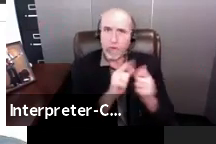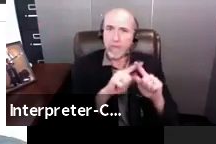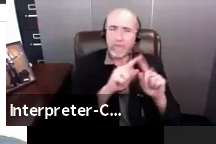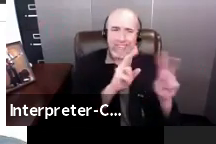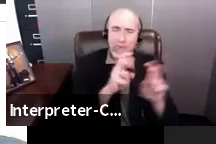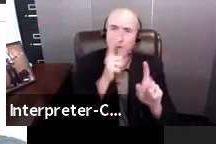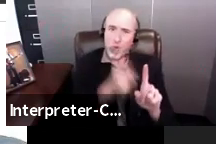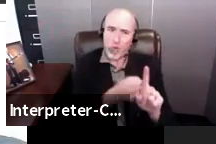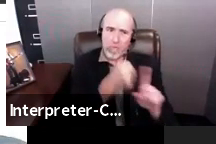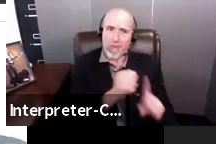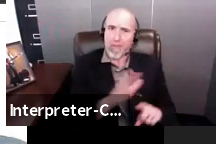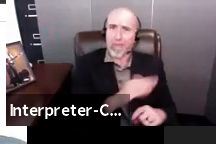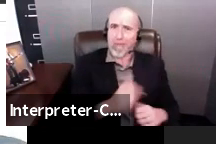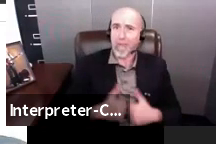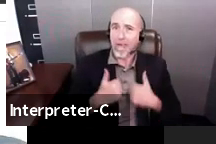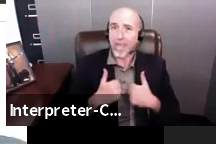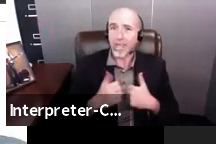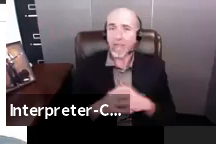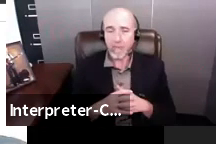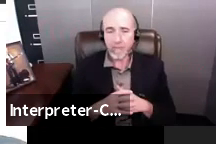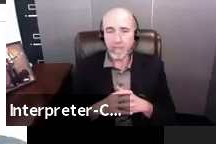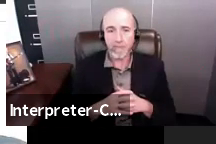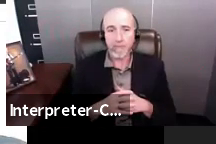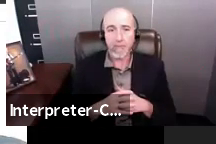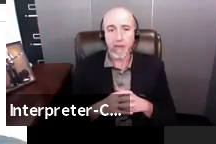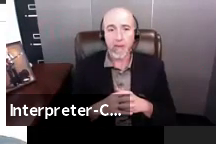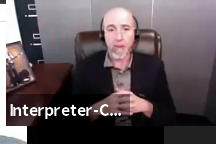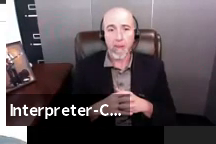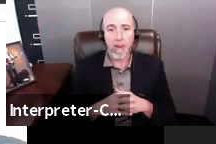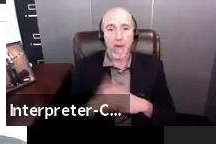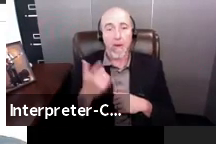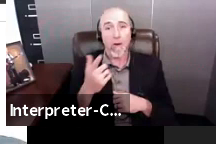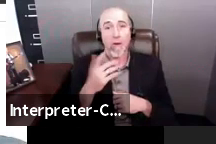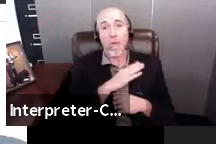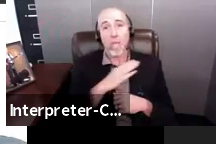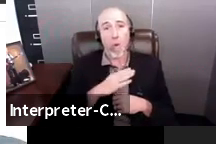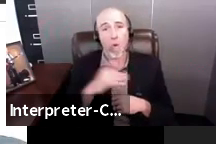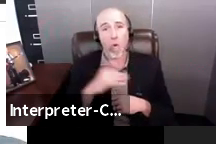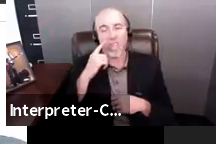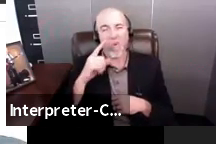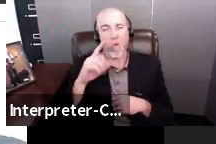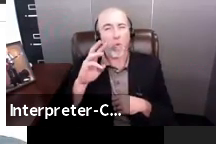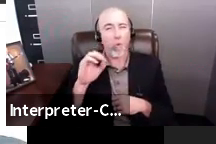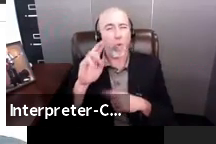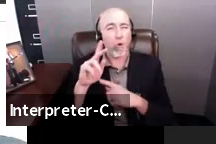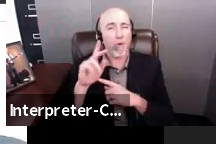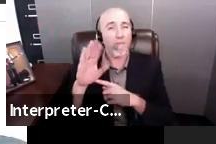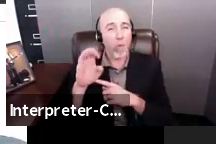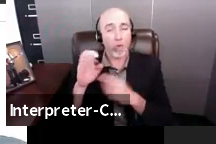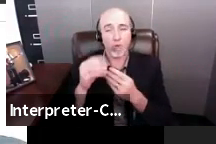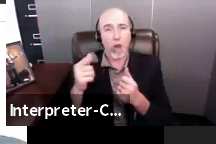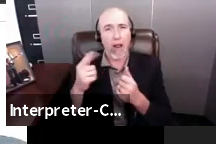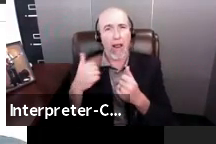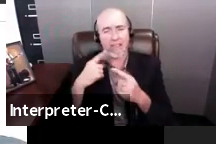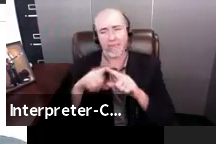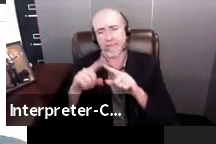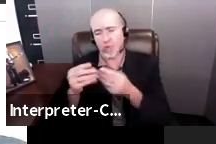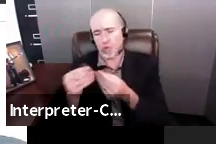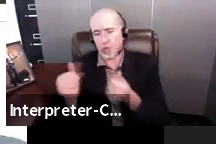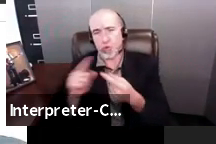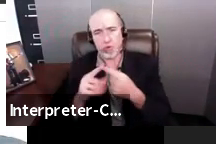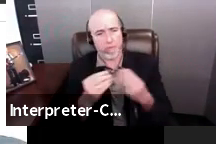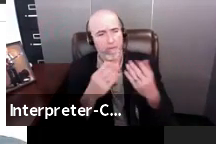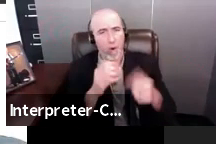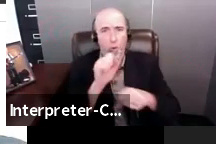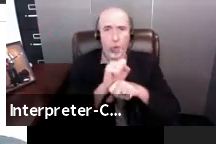impact their lives. The BorderPlex Workforce Solutions has various initiatives to provide work-based learning